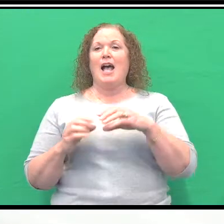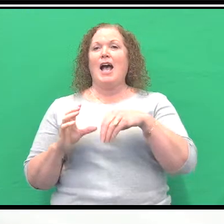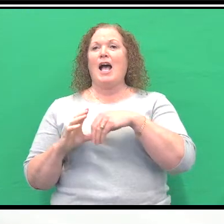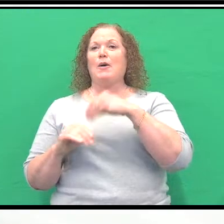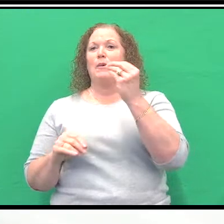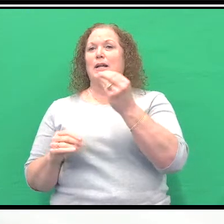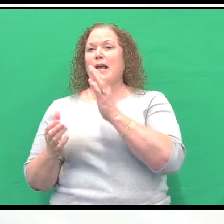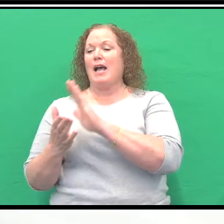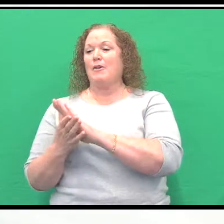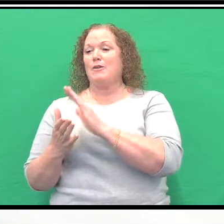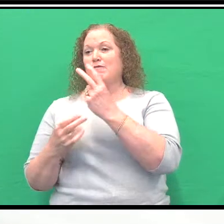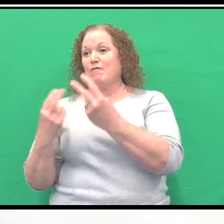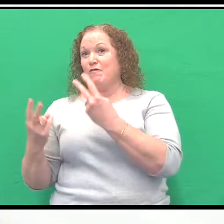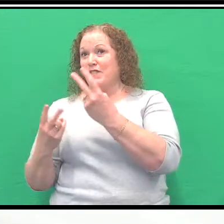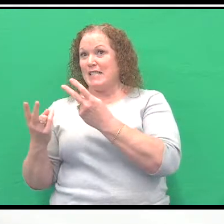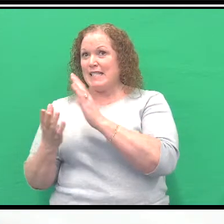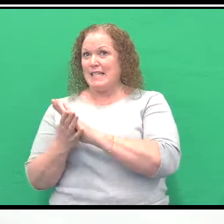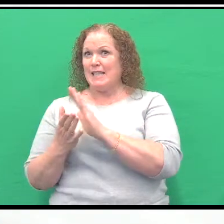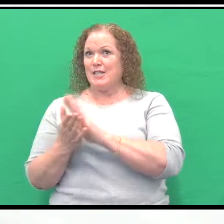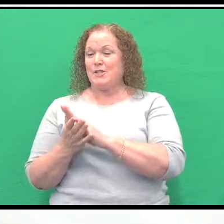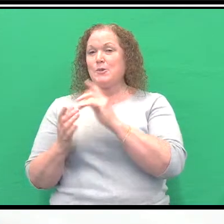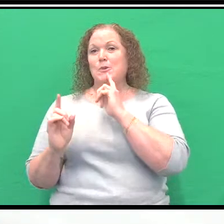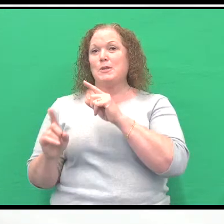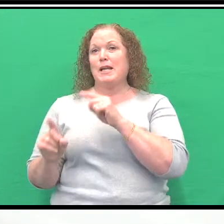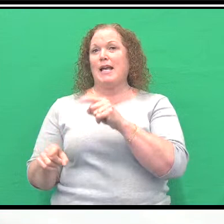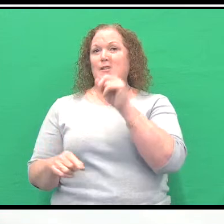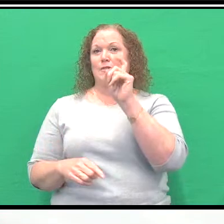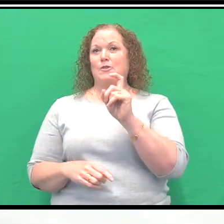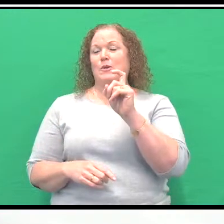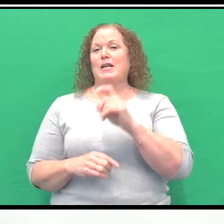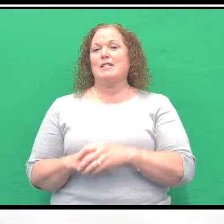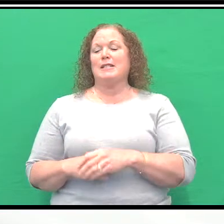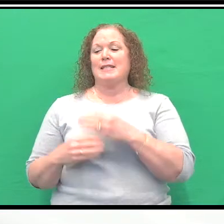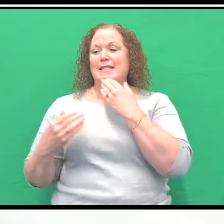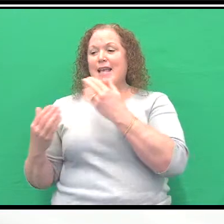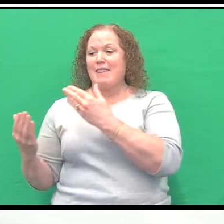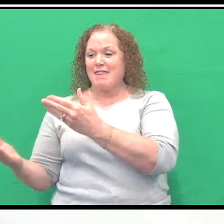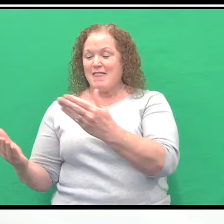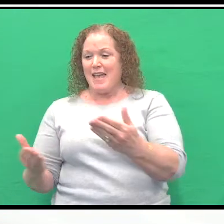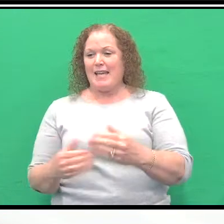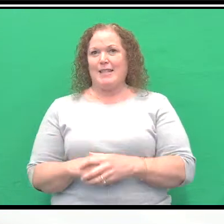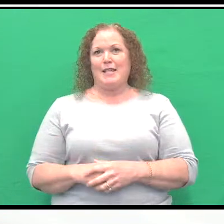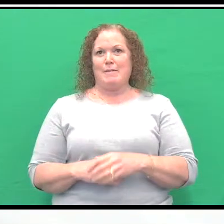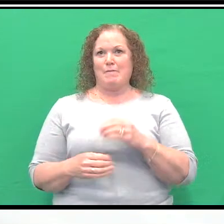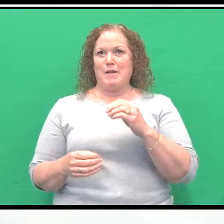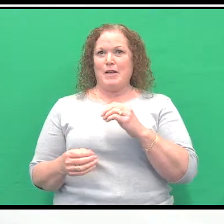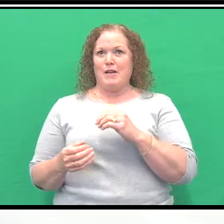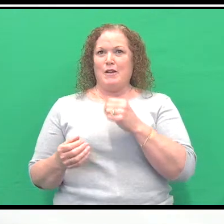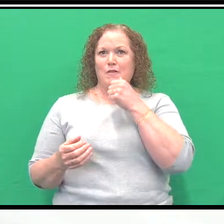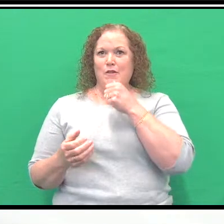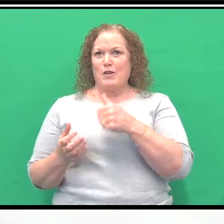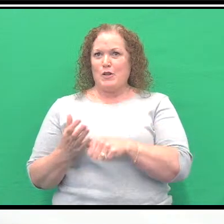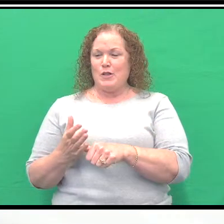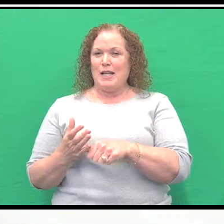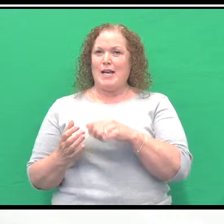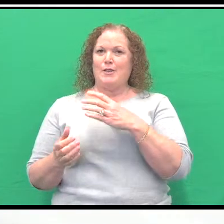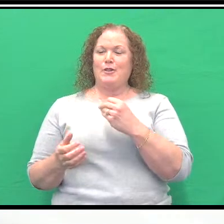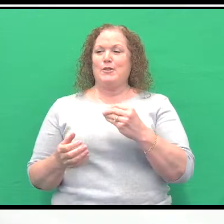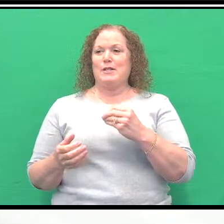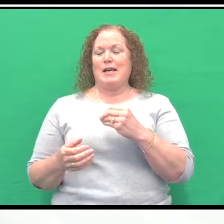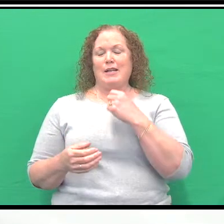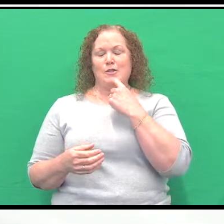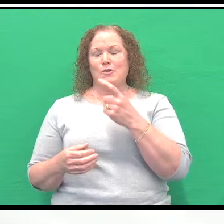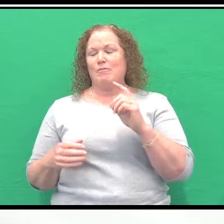their questions and thank them for their letters and encourage them to continue to practice kindness every single